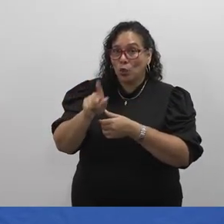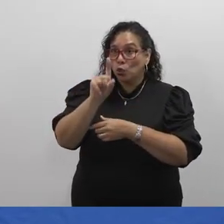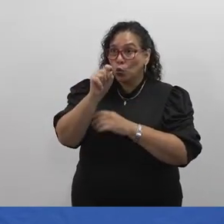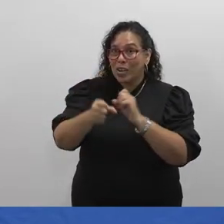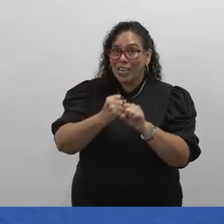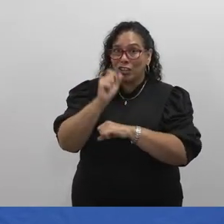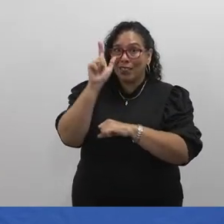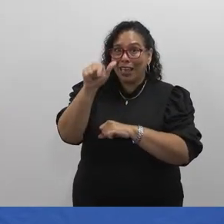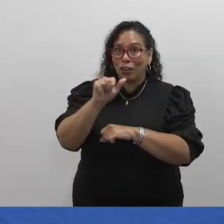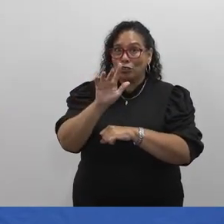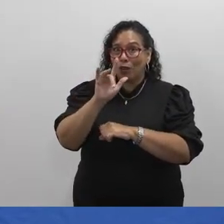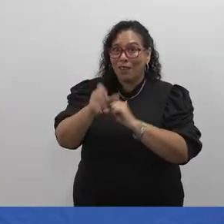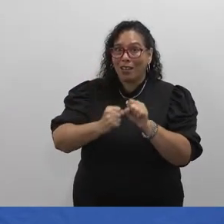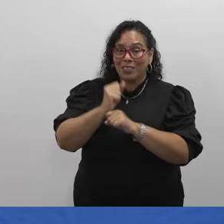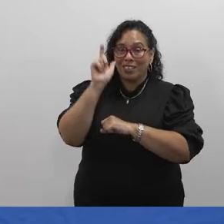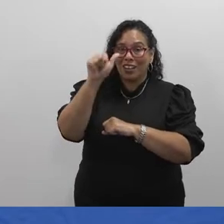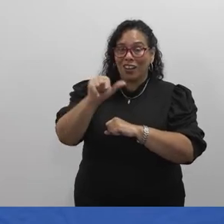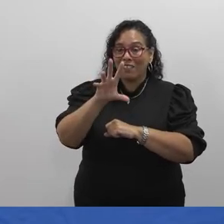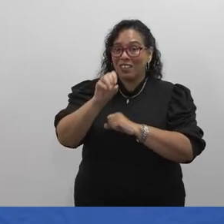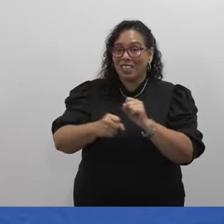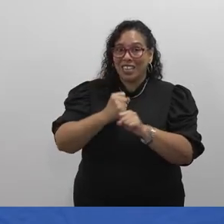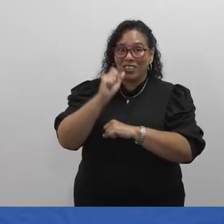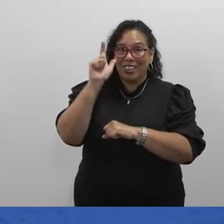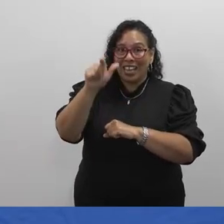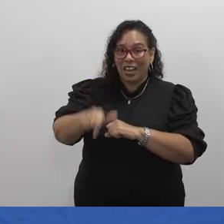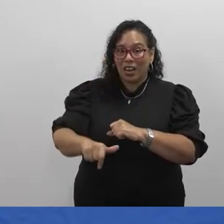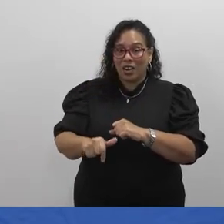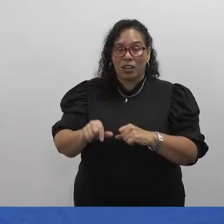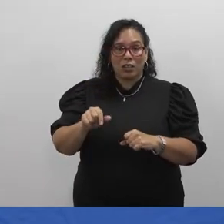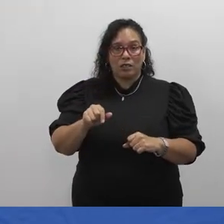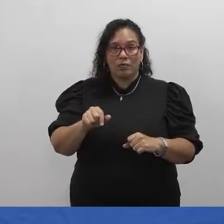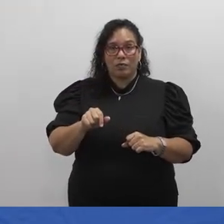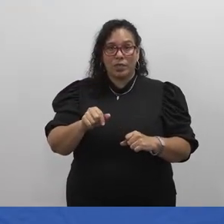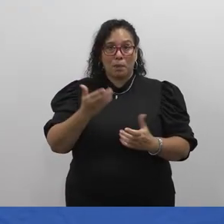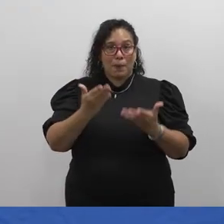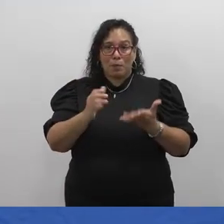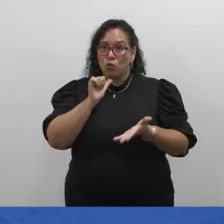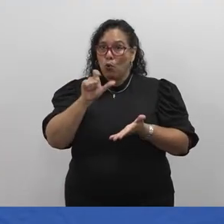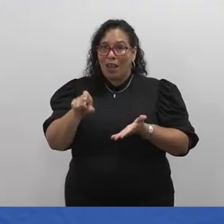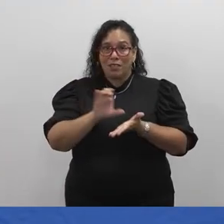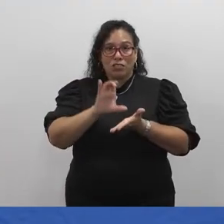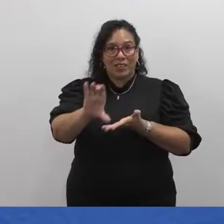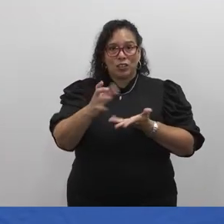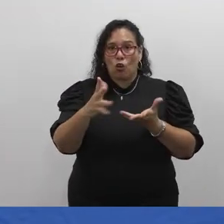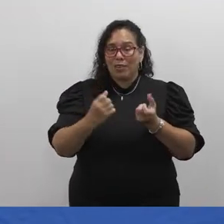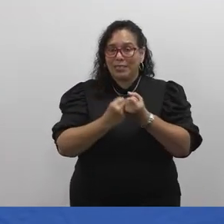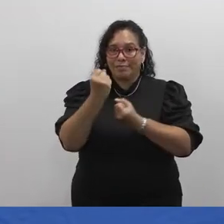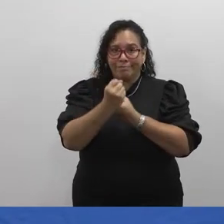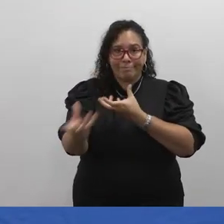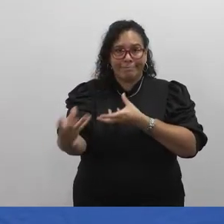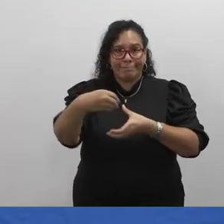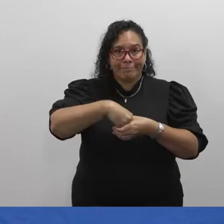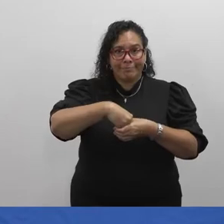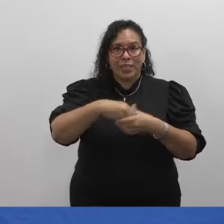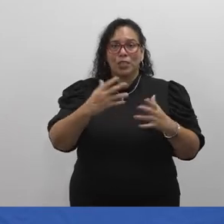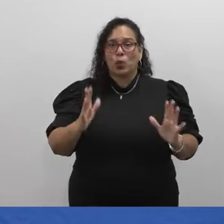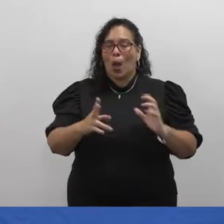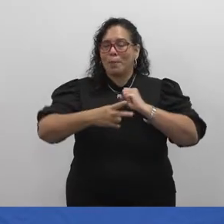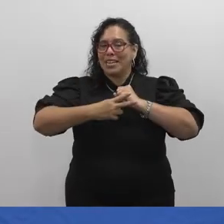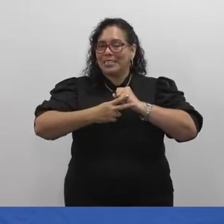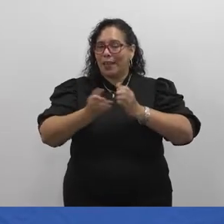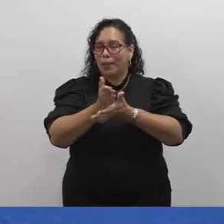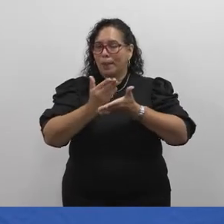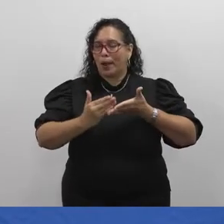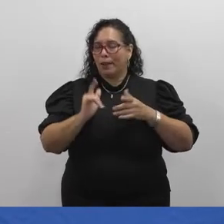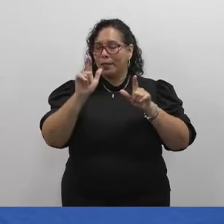down the line, 25 years down the line, 50 years down the line, we don't have to reinvest, right? We have an infrastructure there. So I'll save those parts of